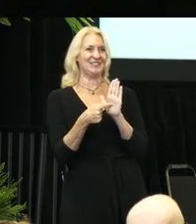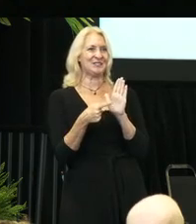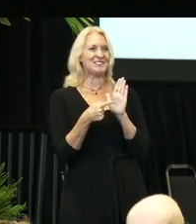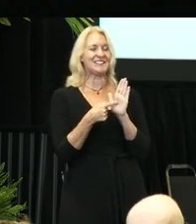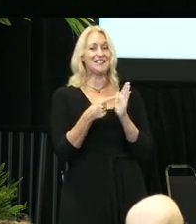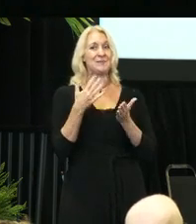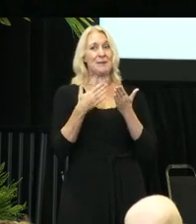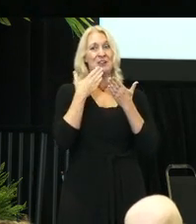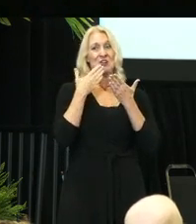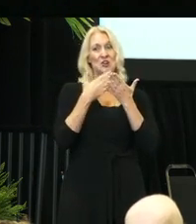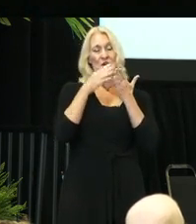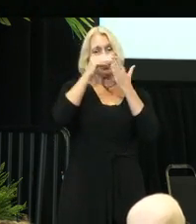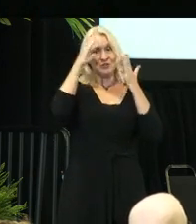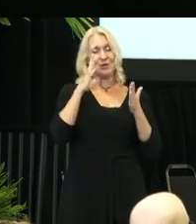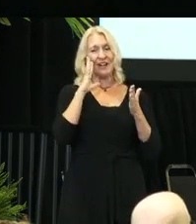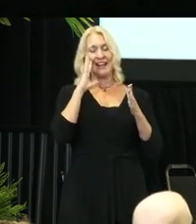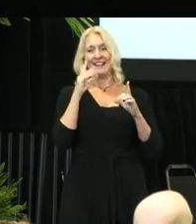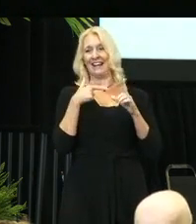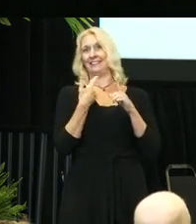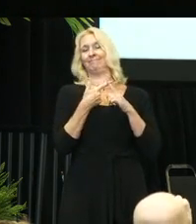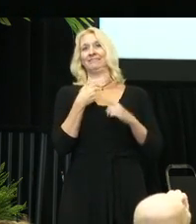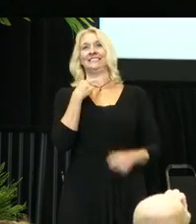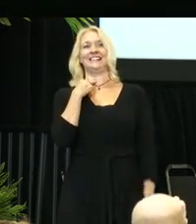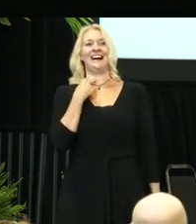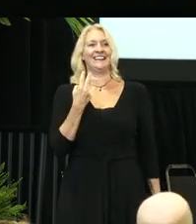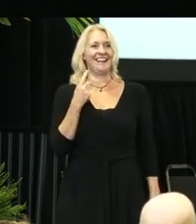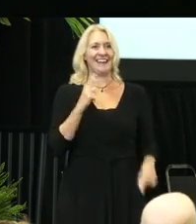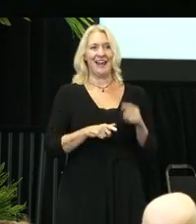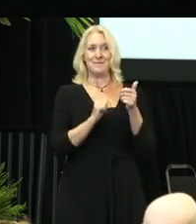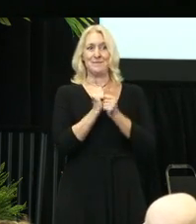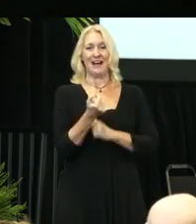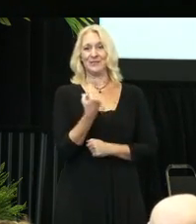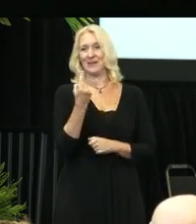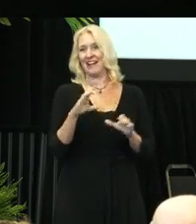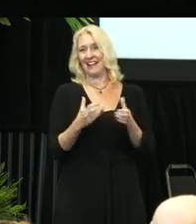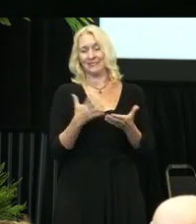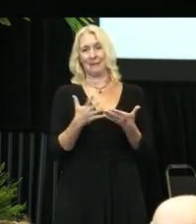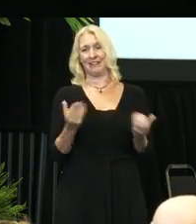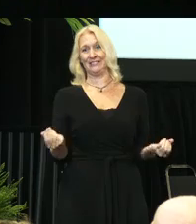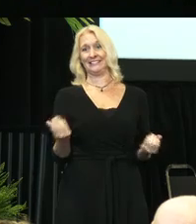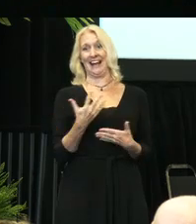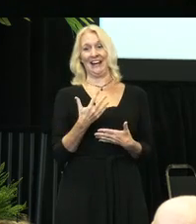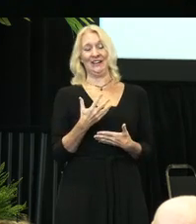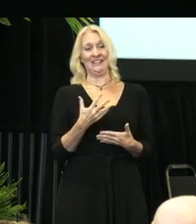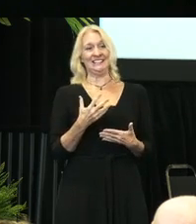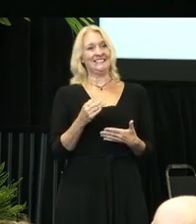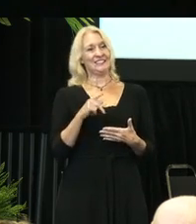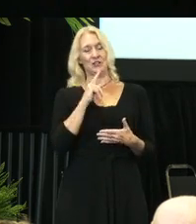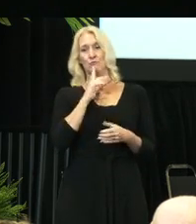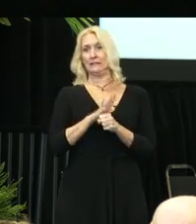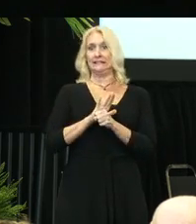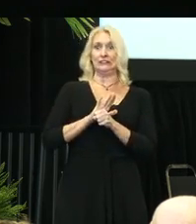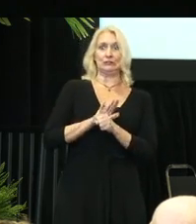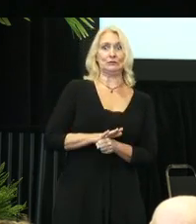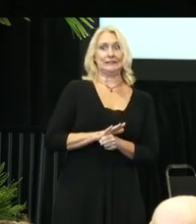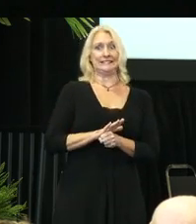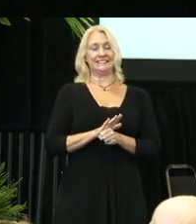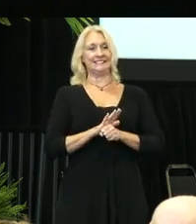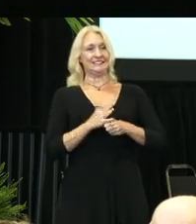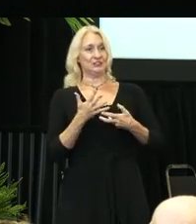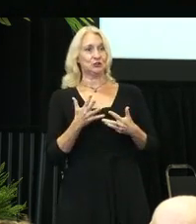to this point, and then bam, hit the wall of OChem, right? And that's something that they have this giant bulwark of anxiety built around